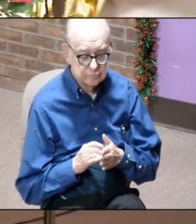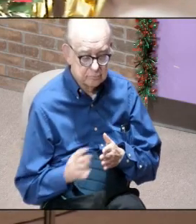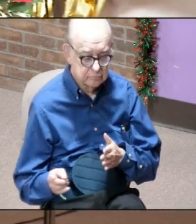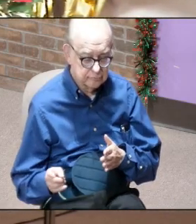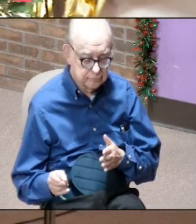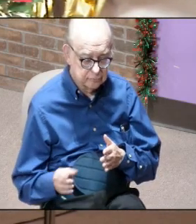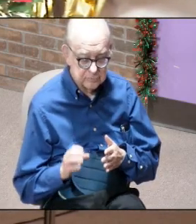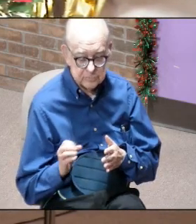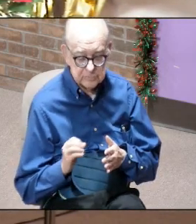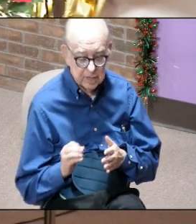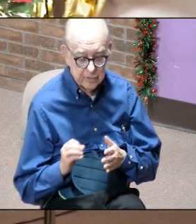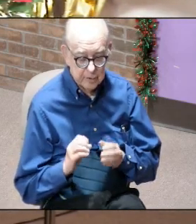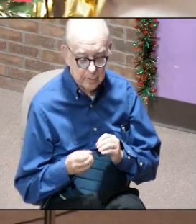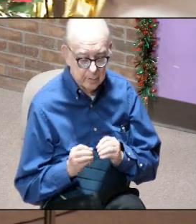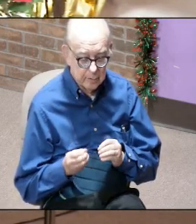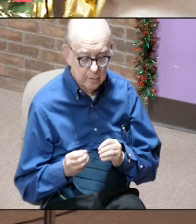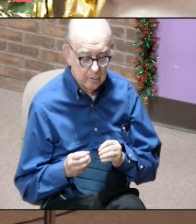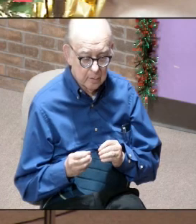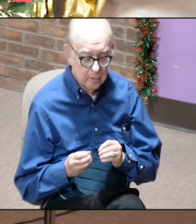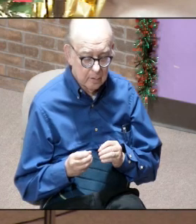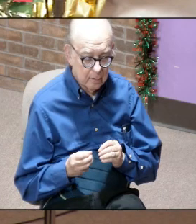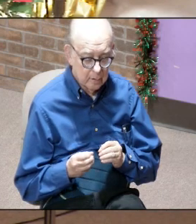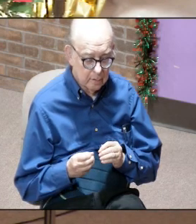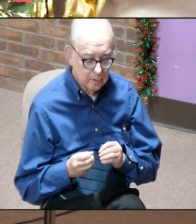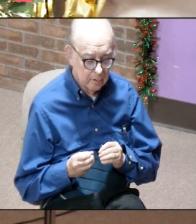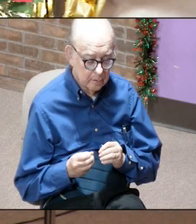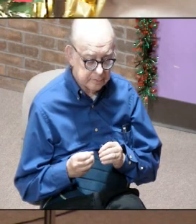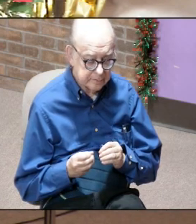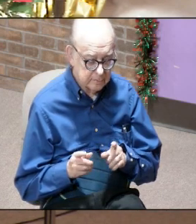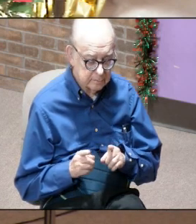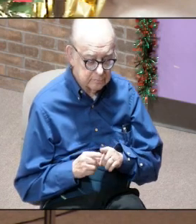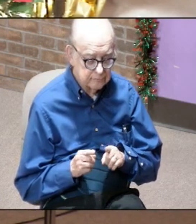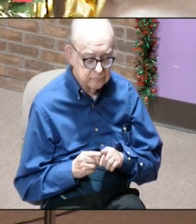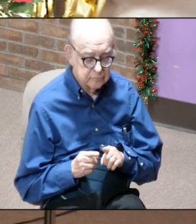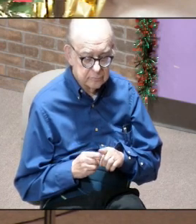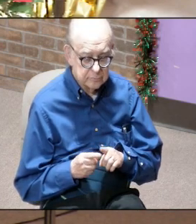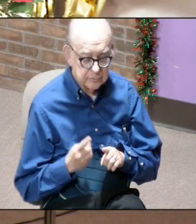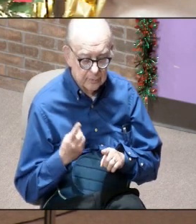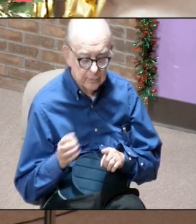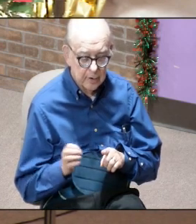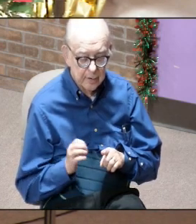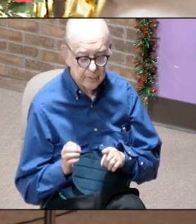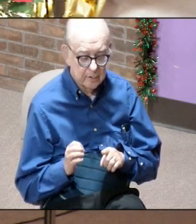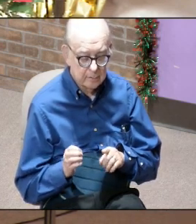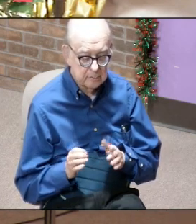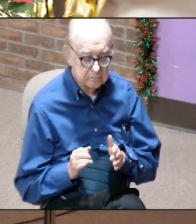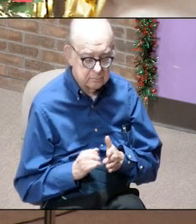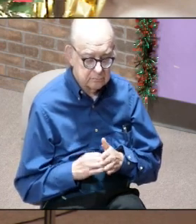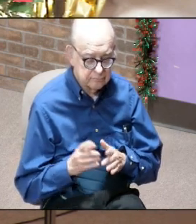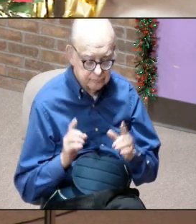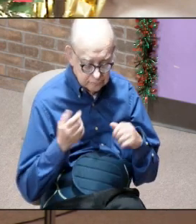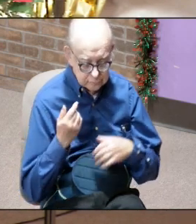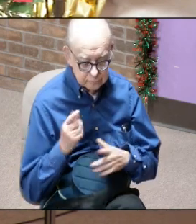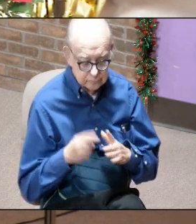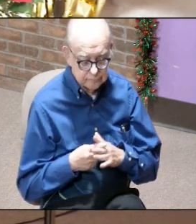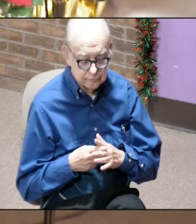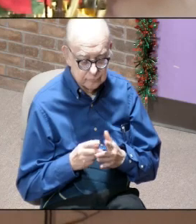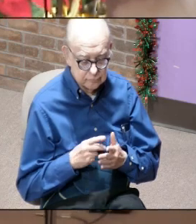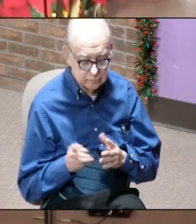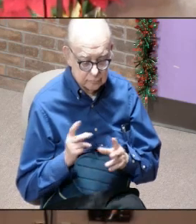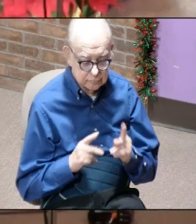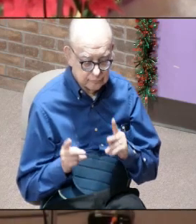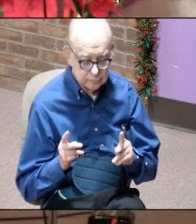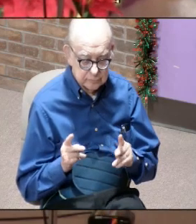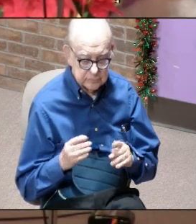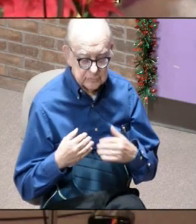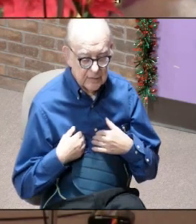at zero population forever. It was like forever. That the government started paying people to